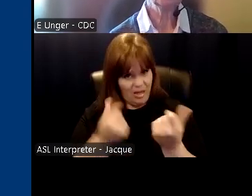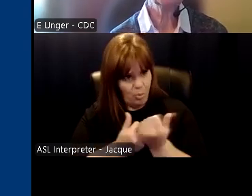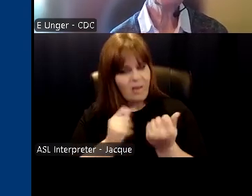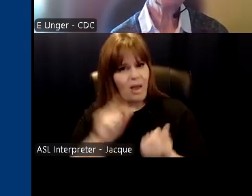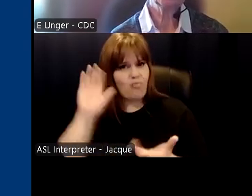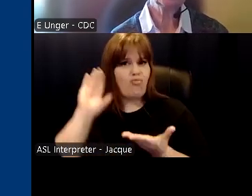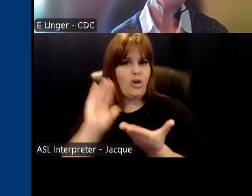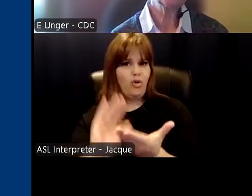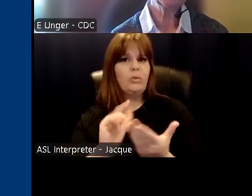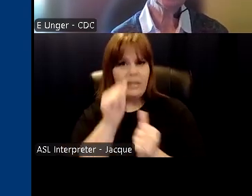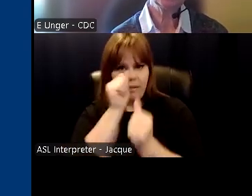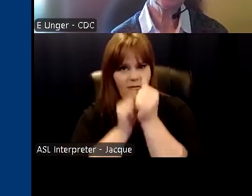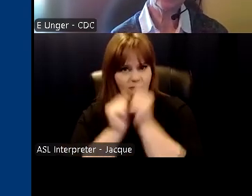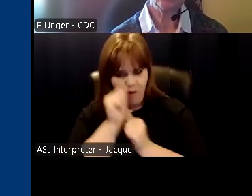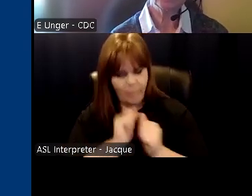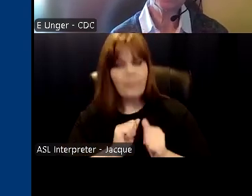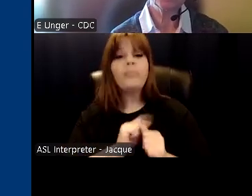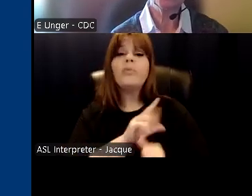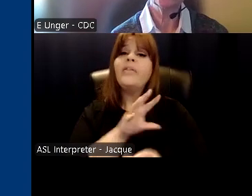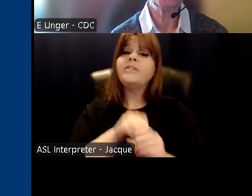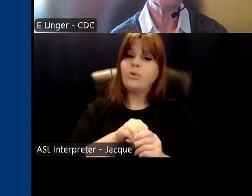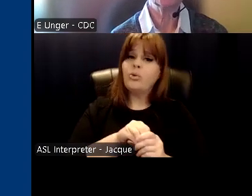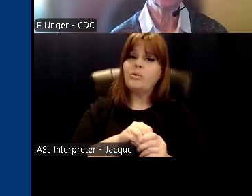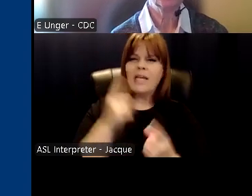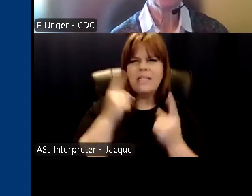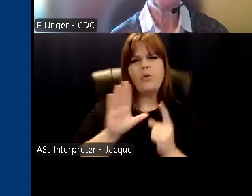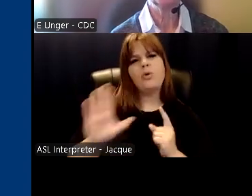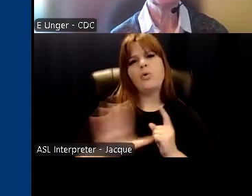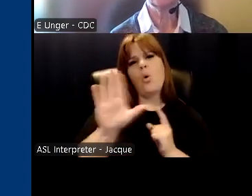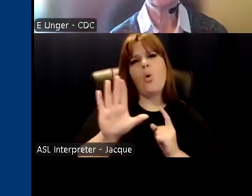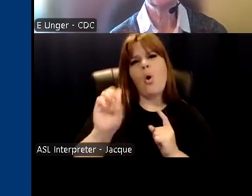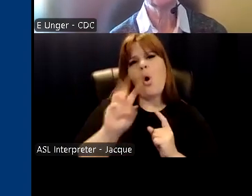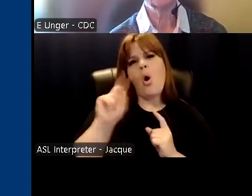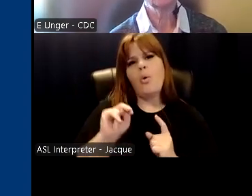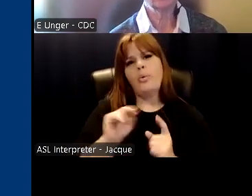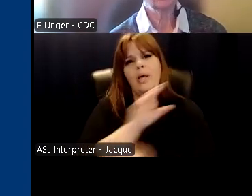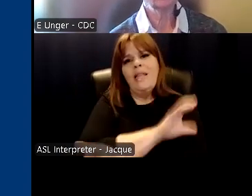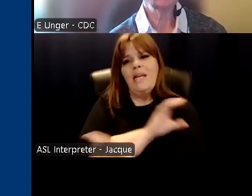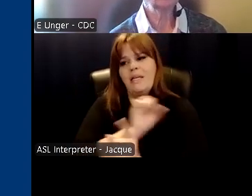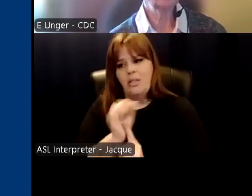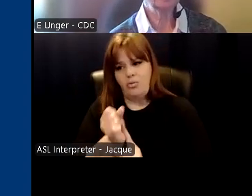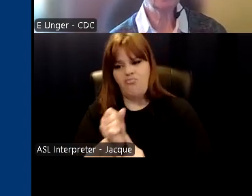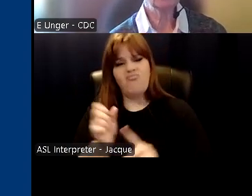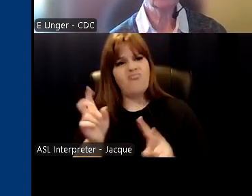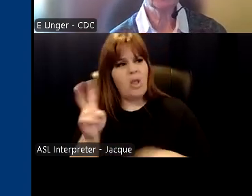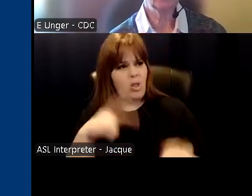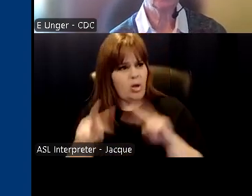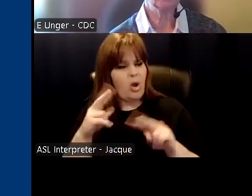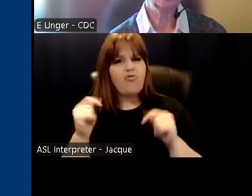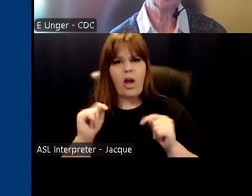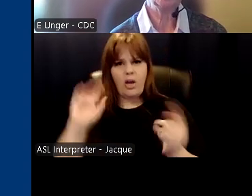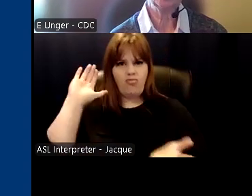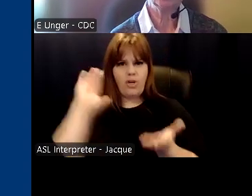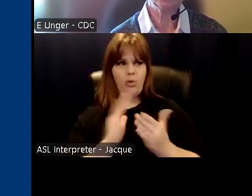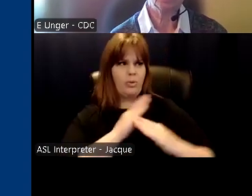this includes considering your own clinic situation and looking around to reduce barriers to